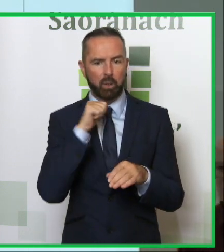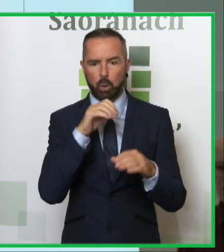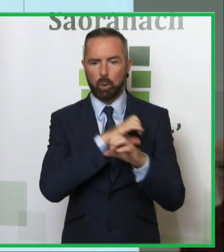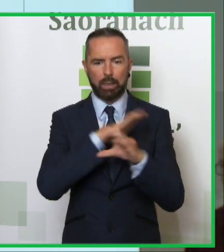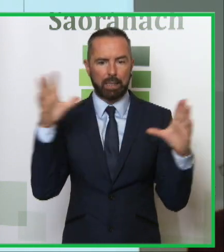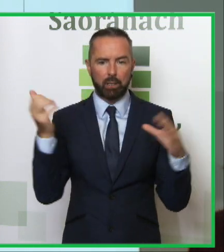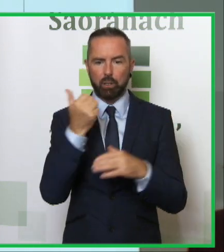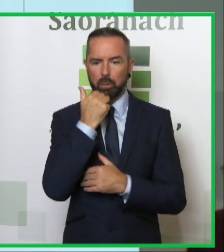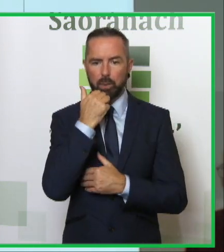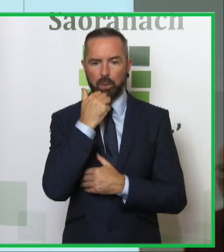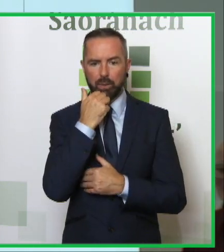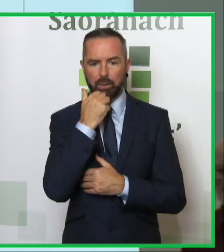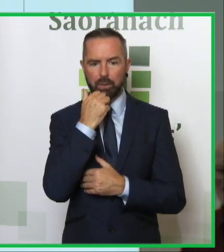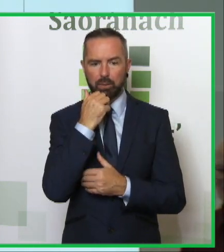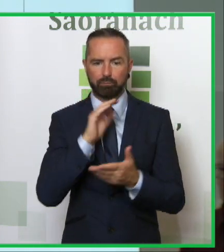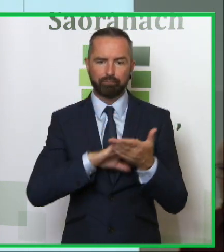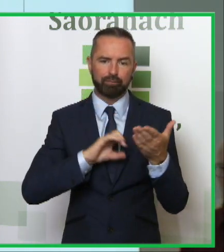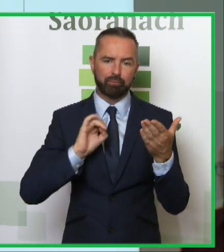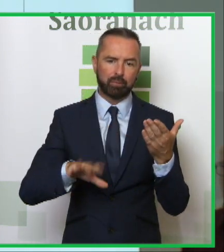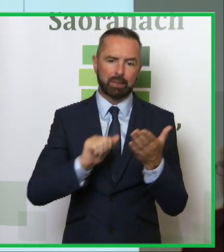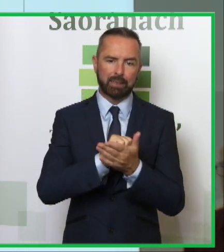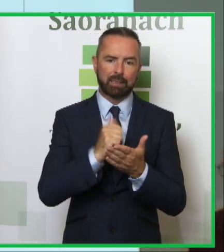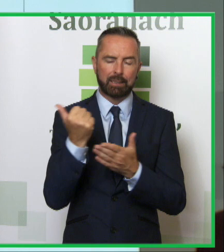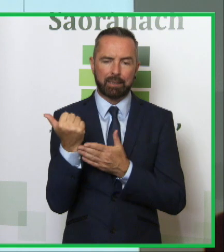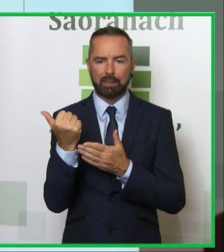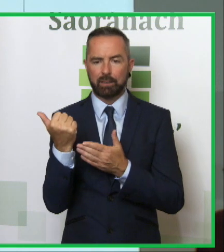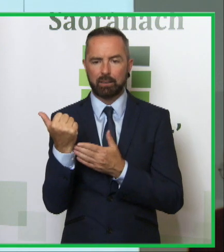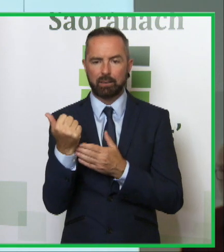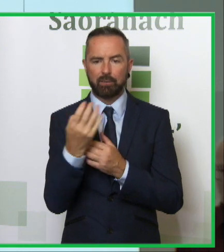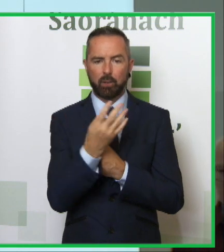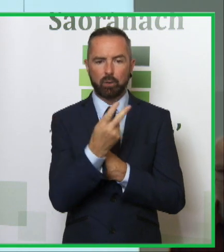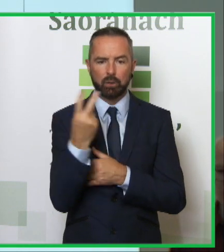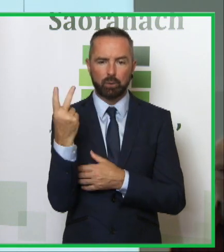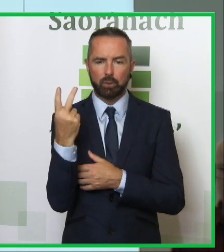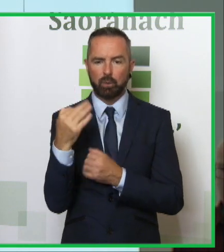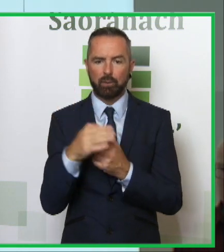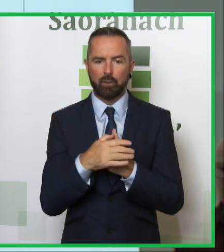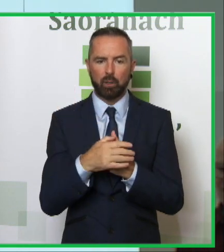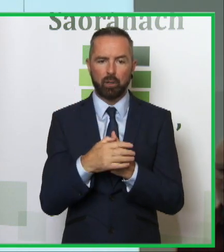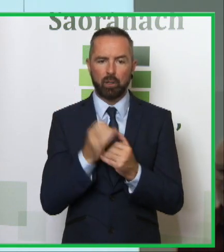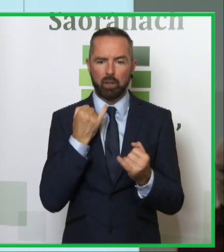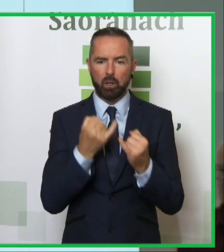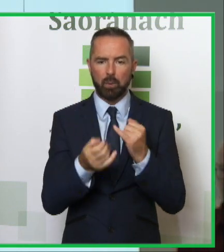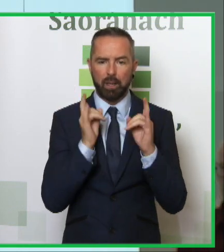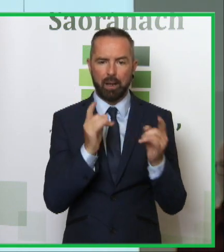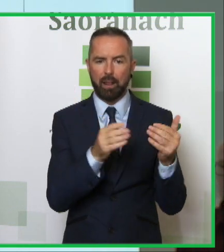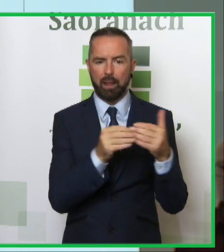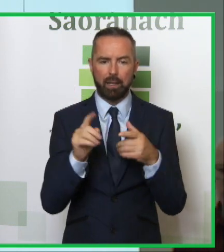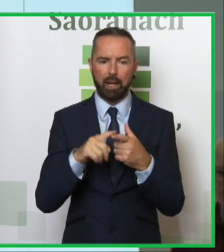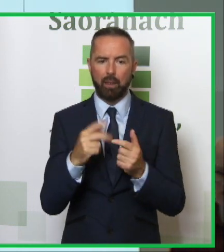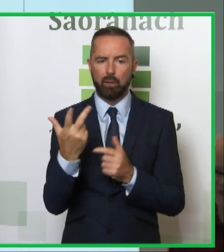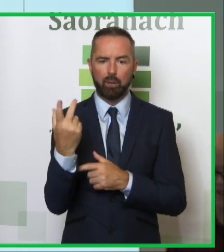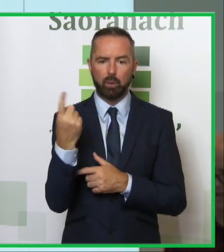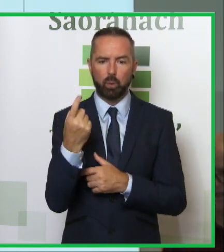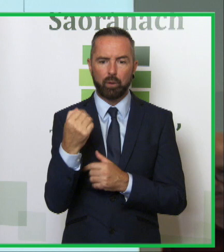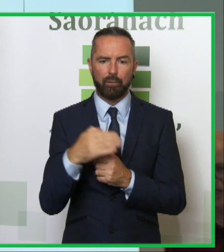quota, so we eliminate the 16, which leaves us with 42 for the comprehensive health-led and 31